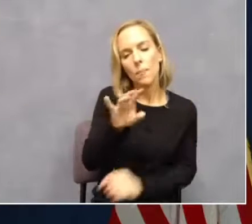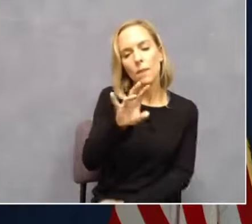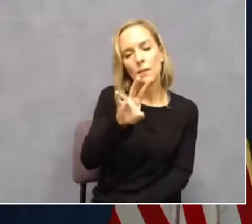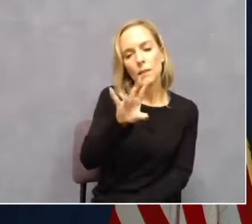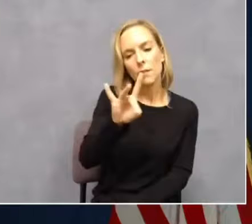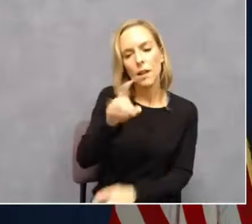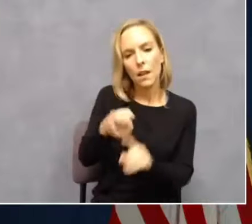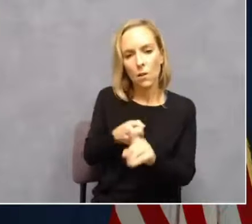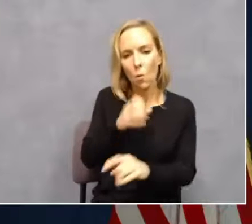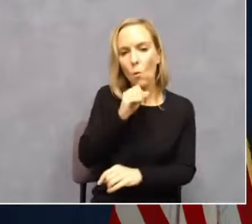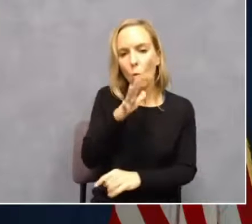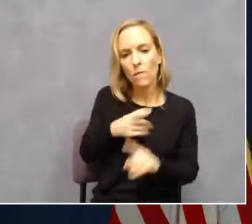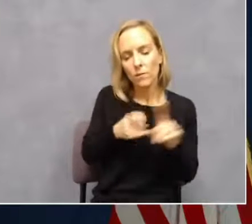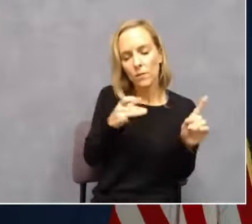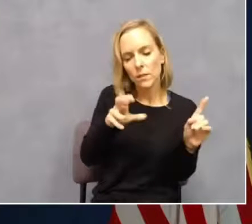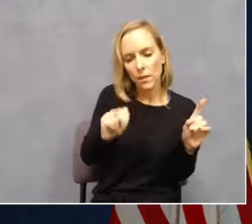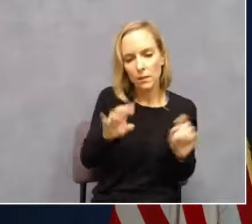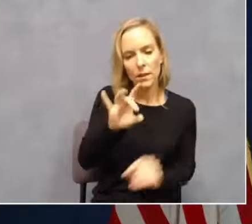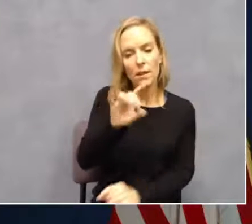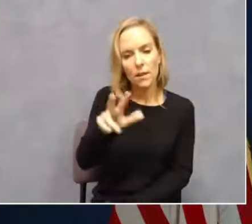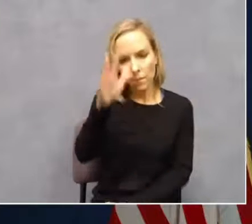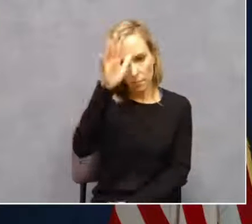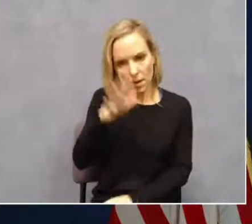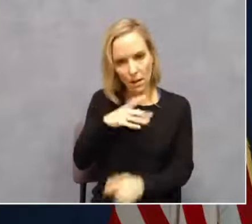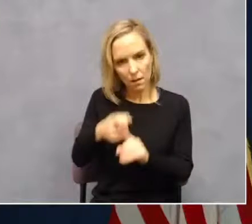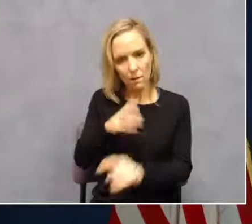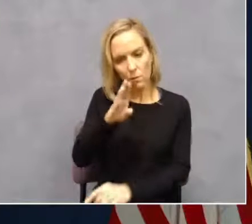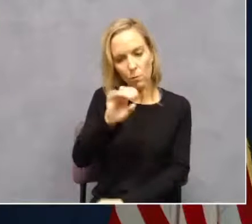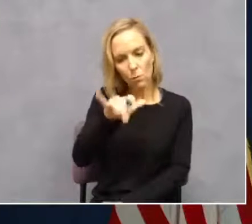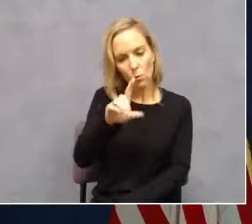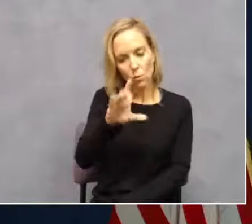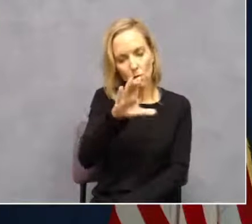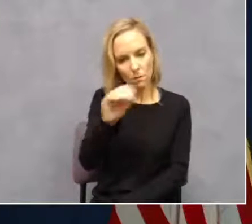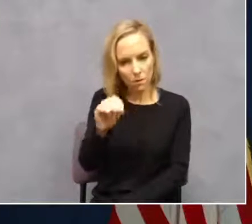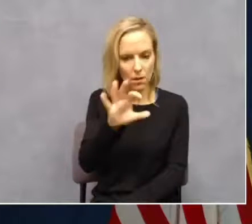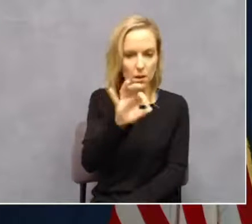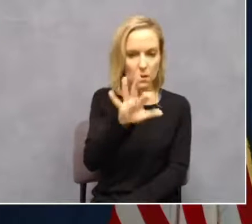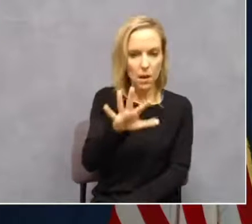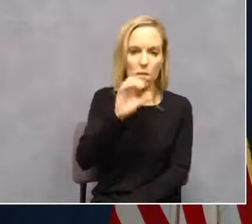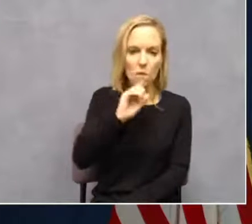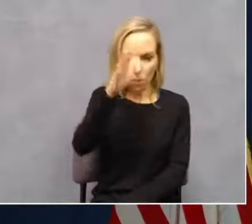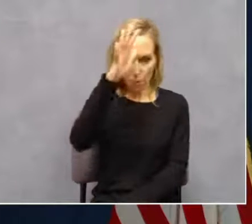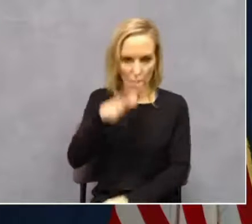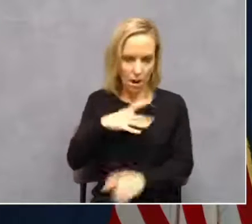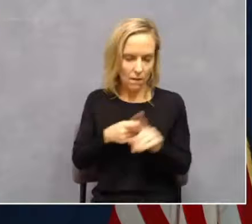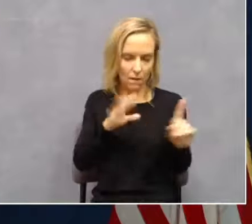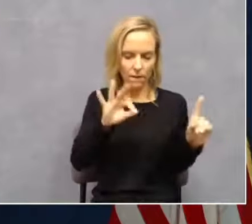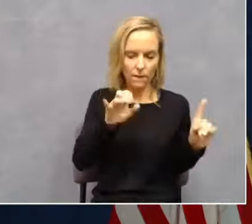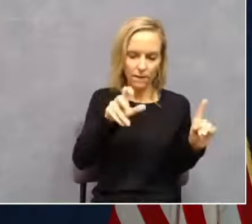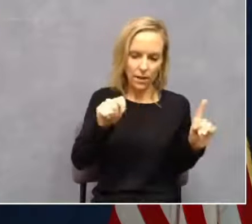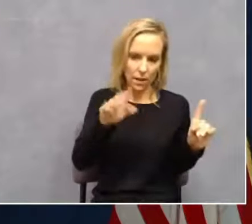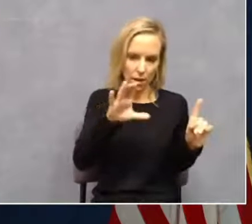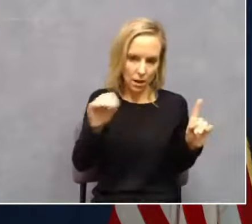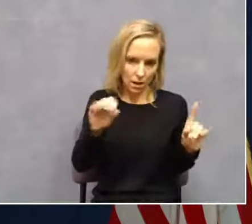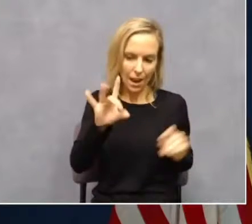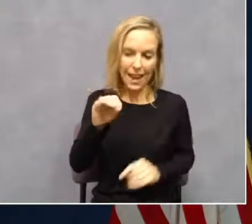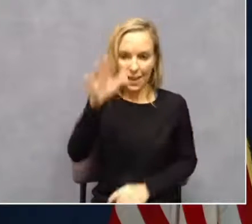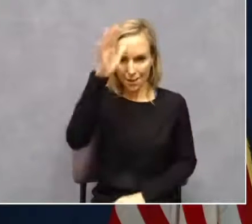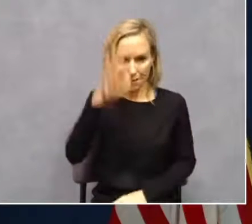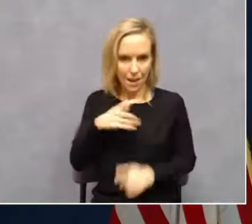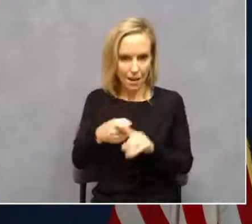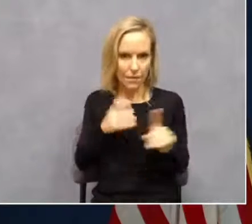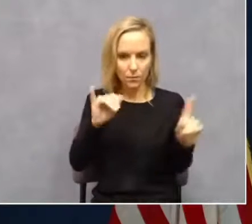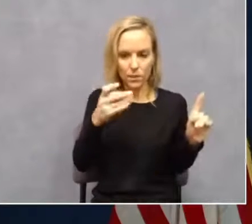Jefferson County, 83-year-old man from Boyd County, 95-year-old woman from Fayette County, 80-year-old man from Jefferson